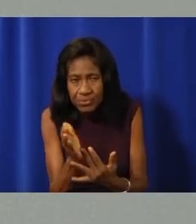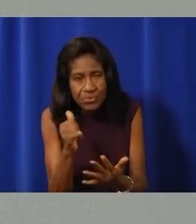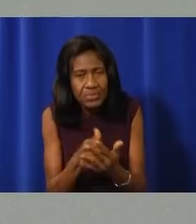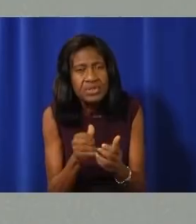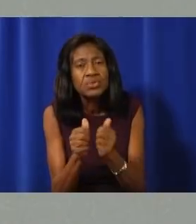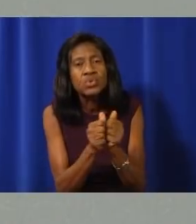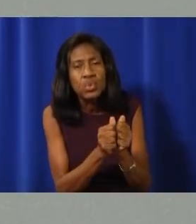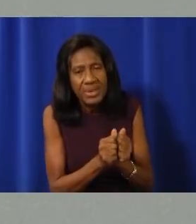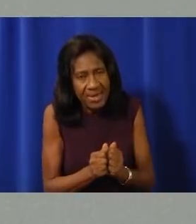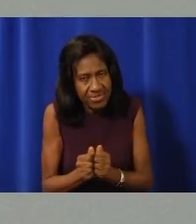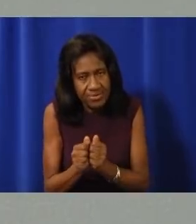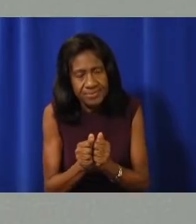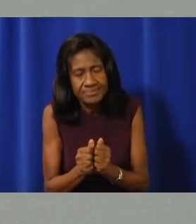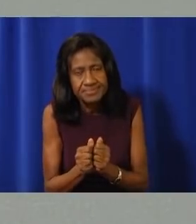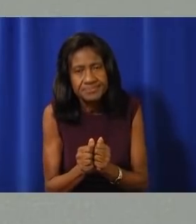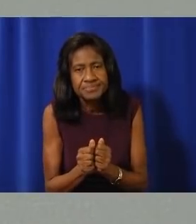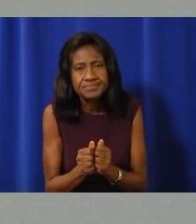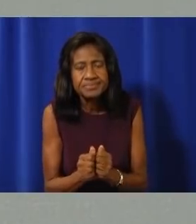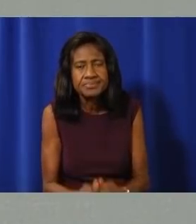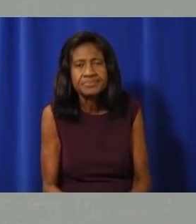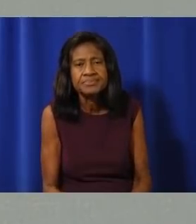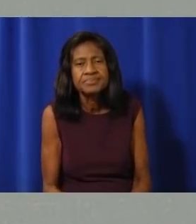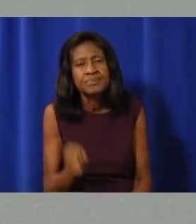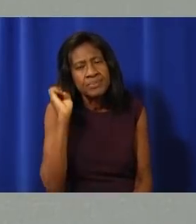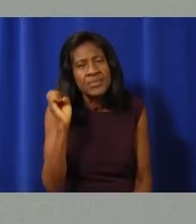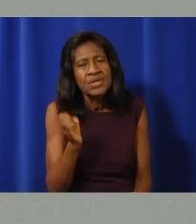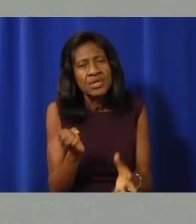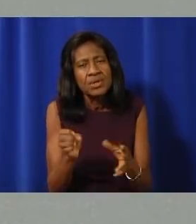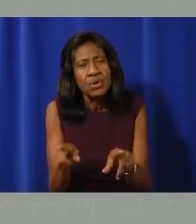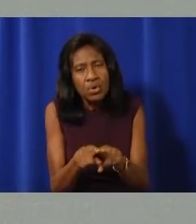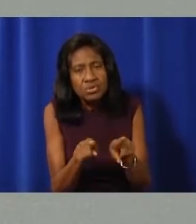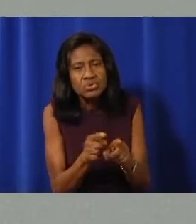I also want to say, lastly, that